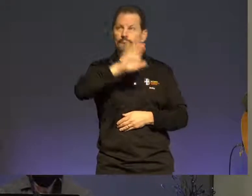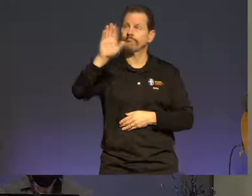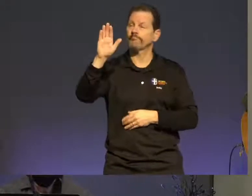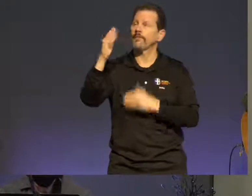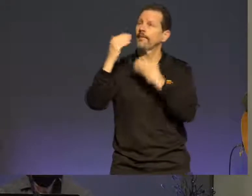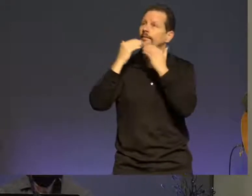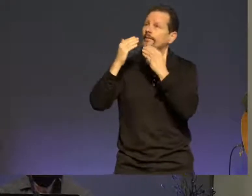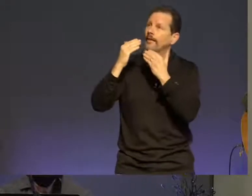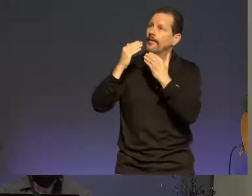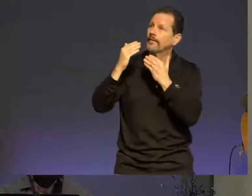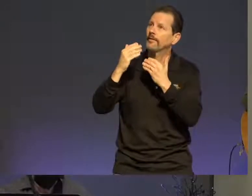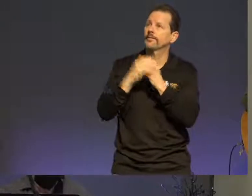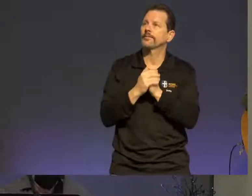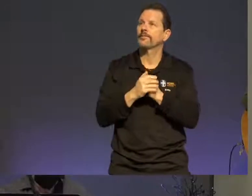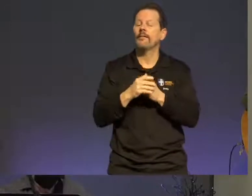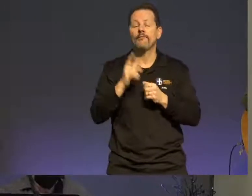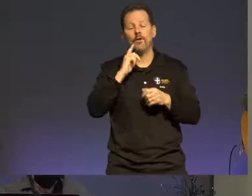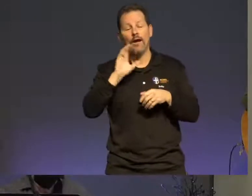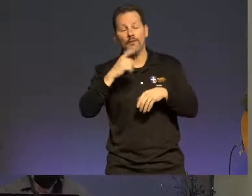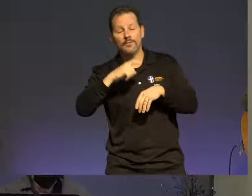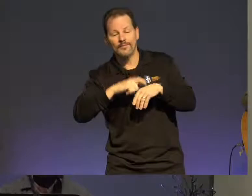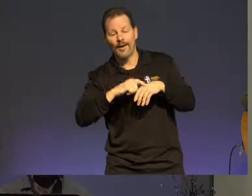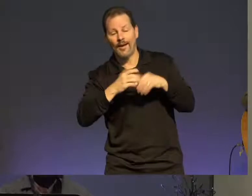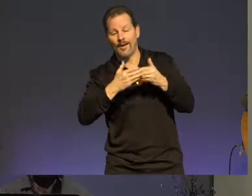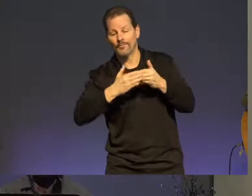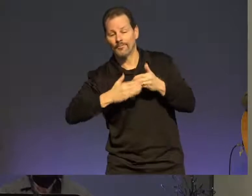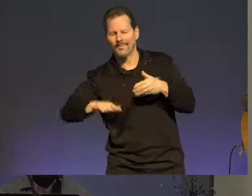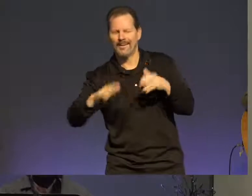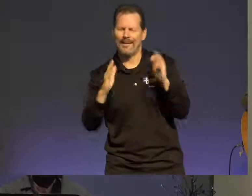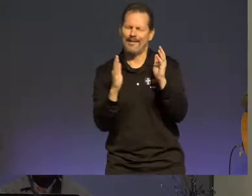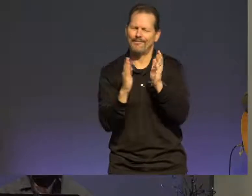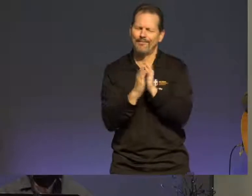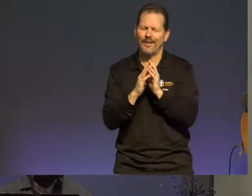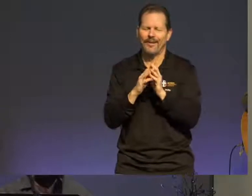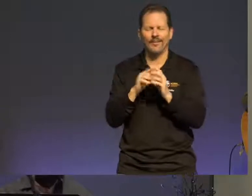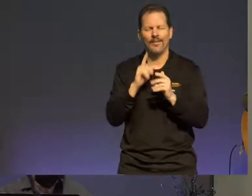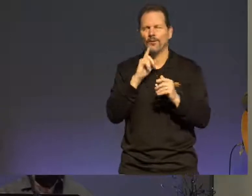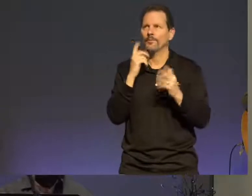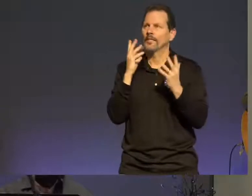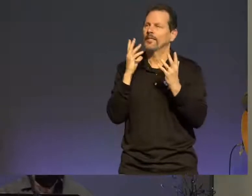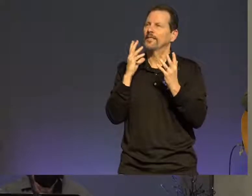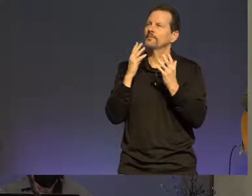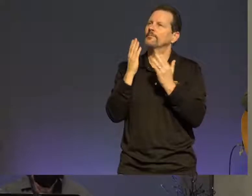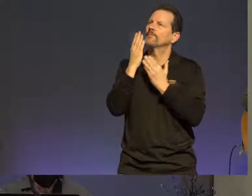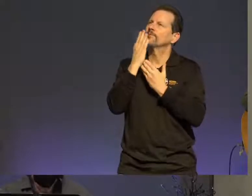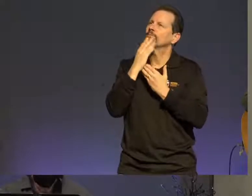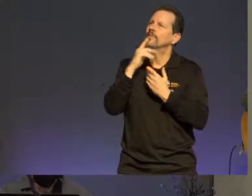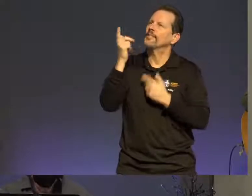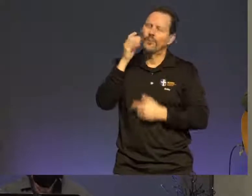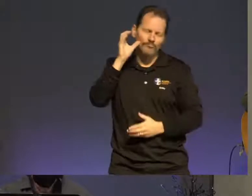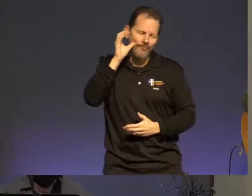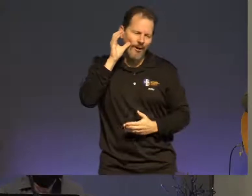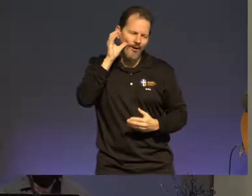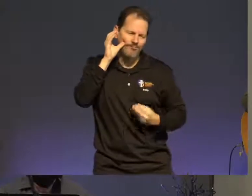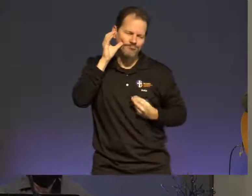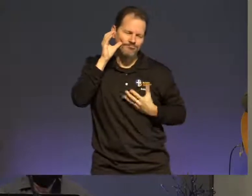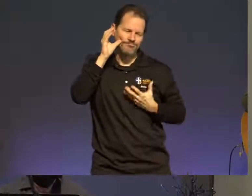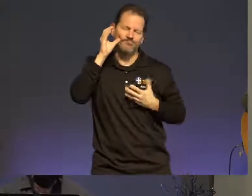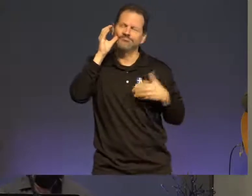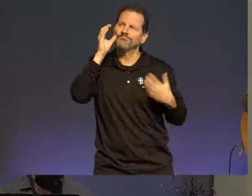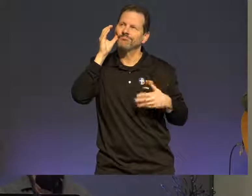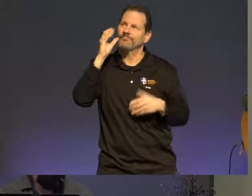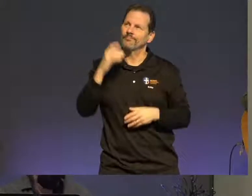Pray for the rest of the service that it would just be sweet, sweet music to your ears. Amen.